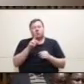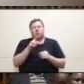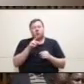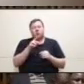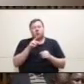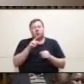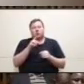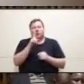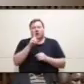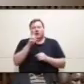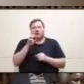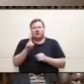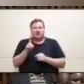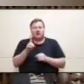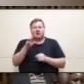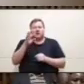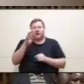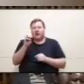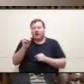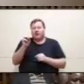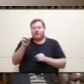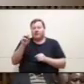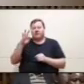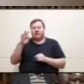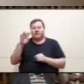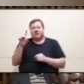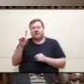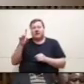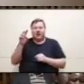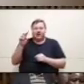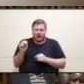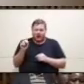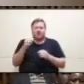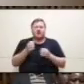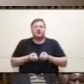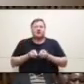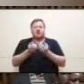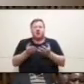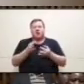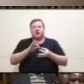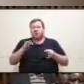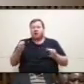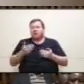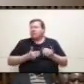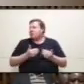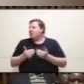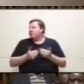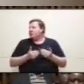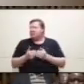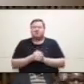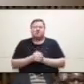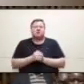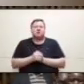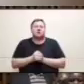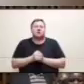and Supply Chain Management Regulation. Now, as a